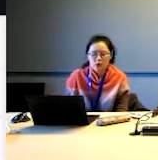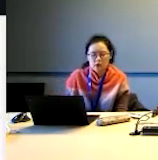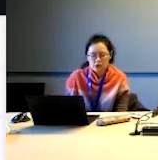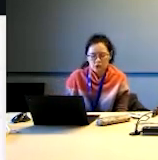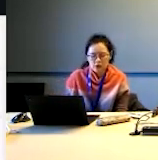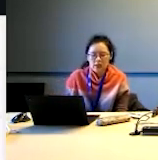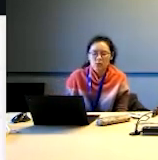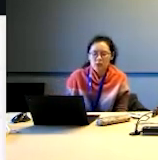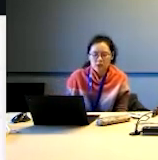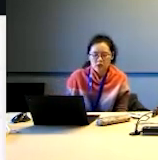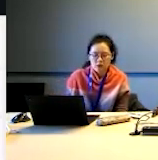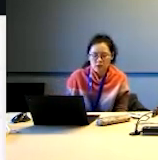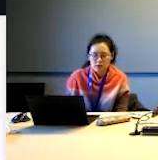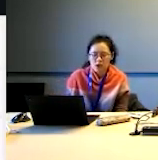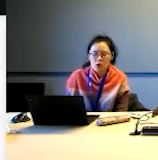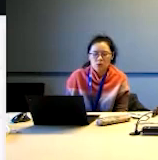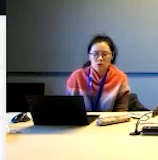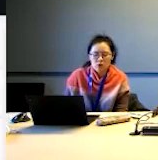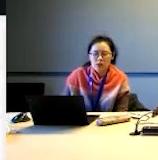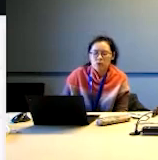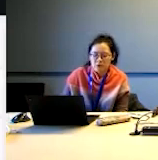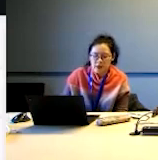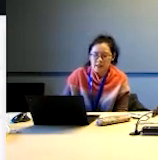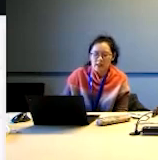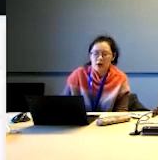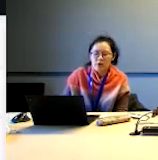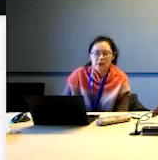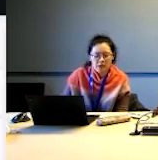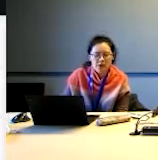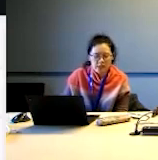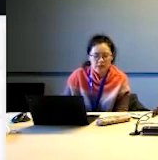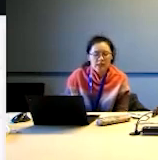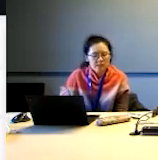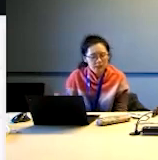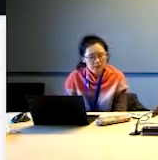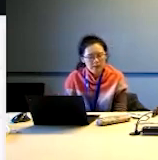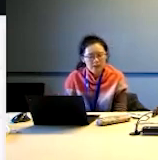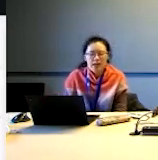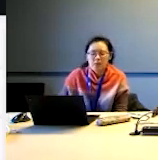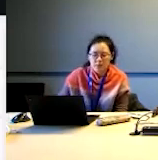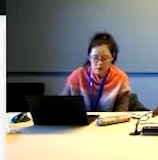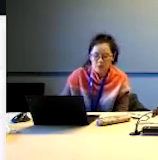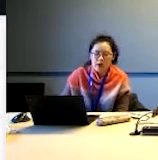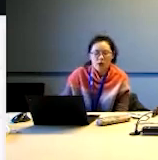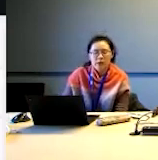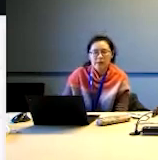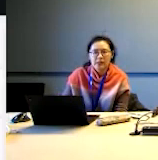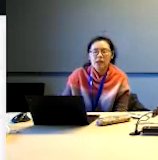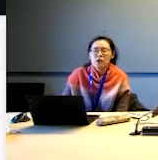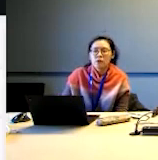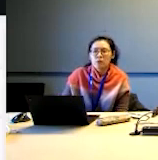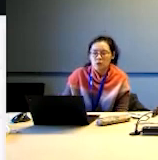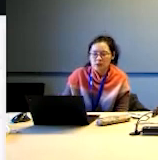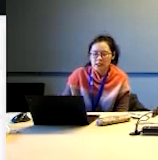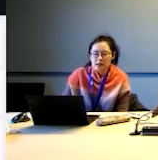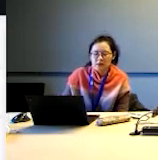suggestions to ensure that the research questions were truly reflective of their needs, experiences, and priority.